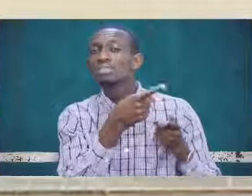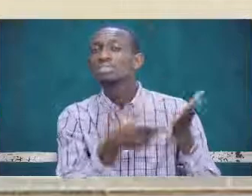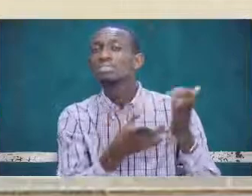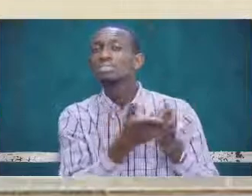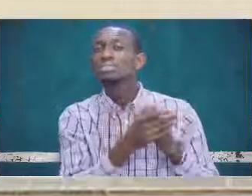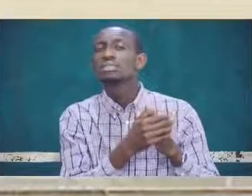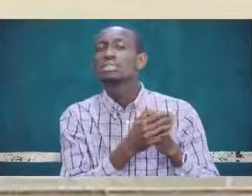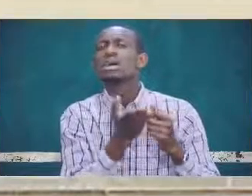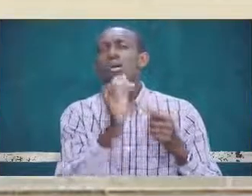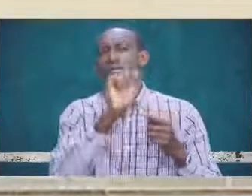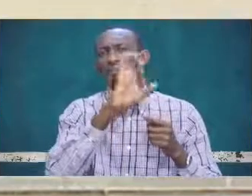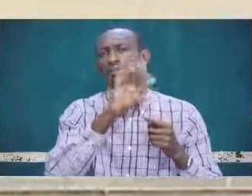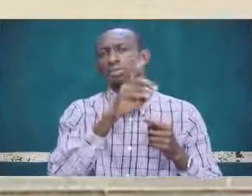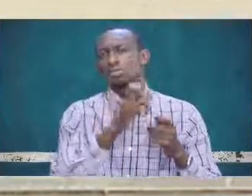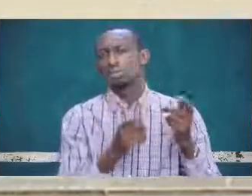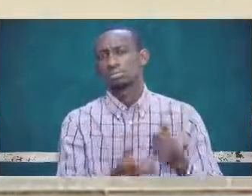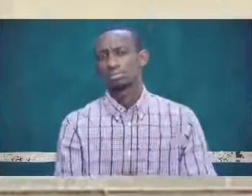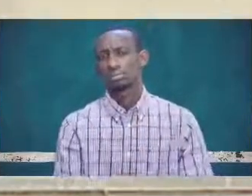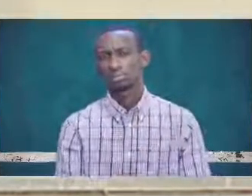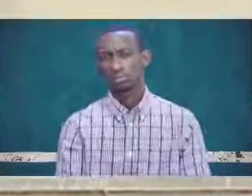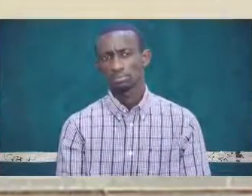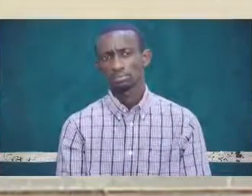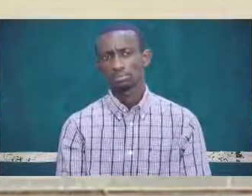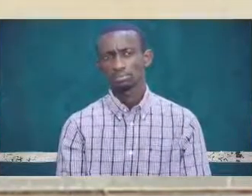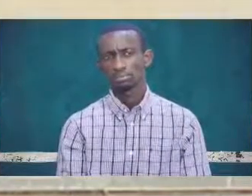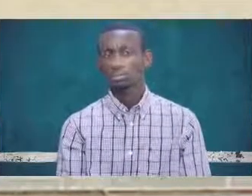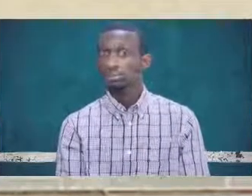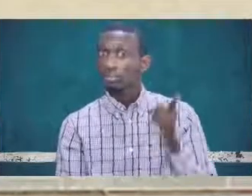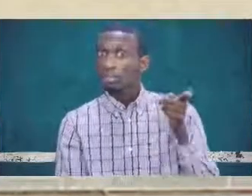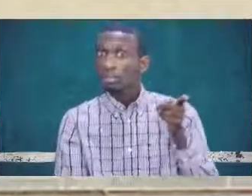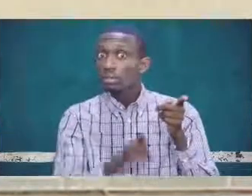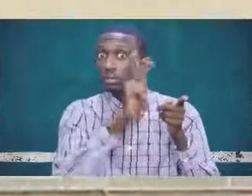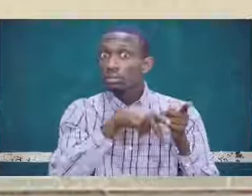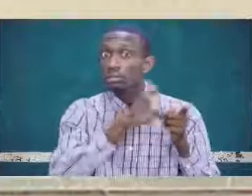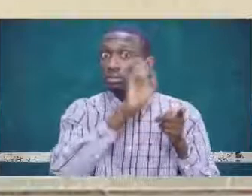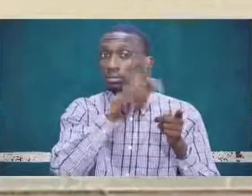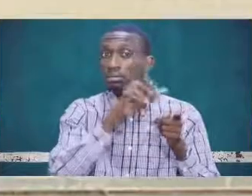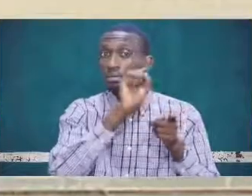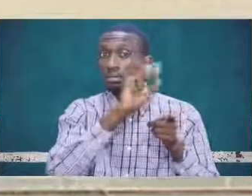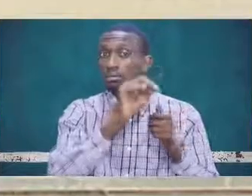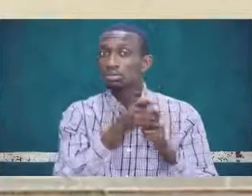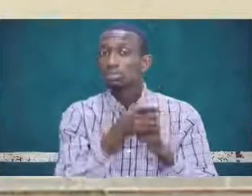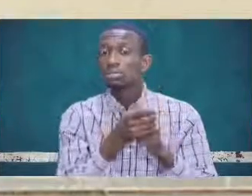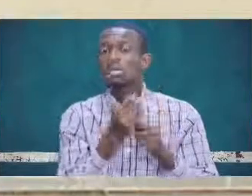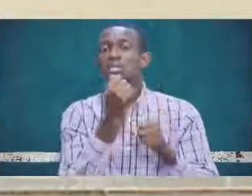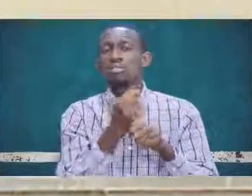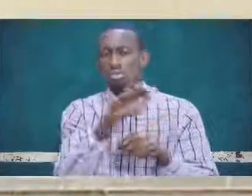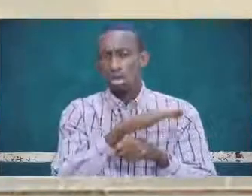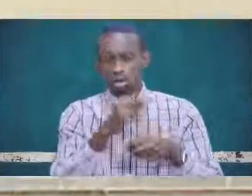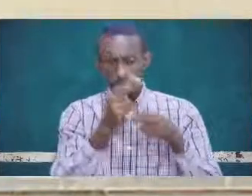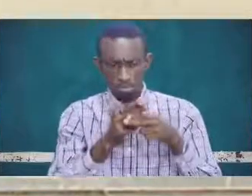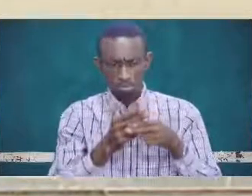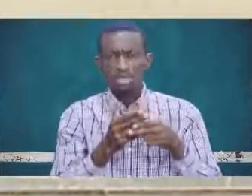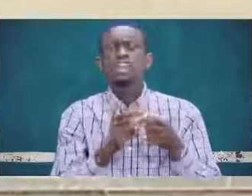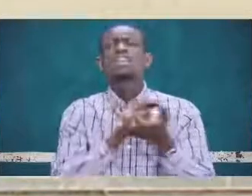peptides or amino acids. And I can tell you that this enzyme, which is called pepsin, works in an environment which is acidic. If I say